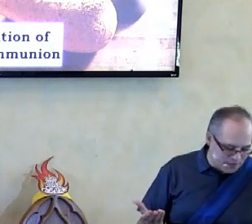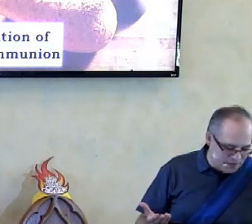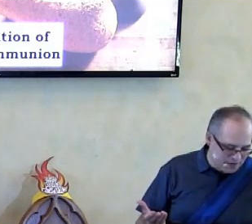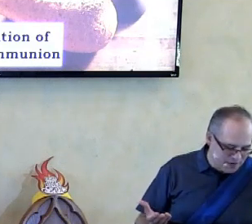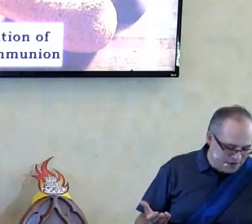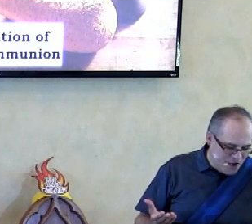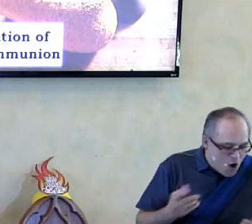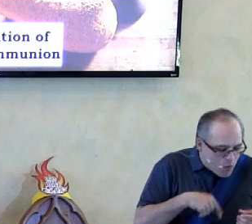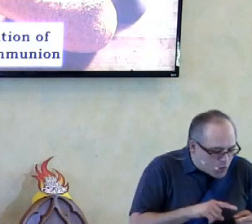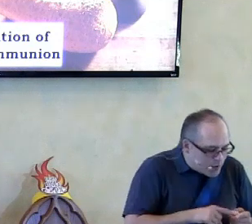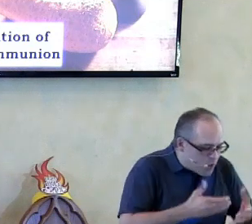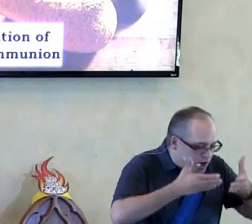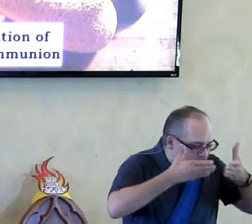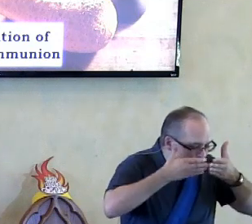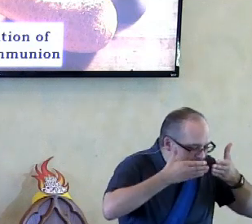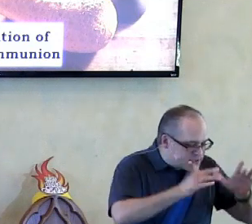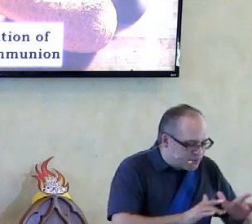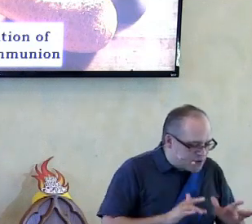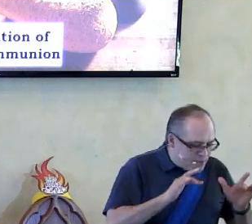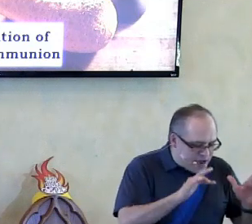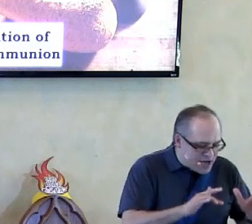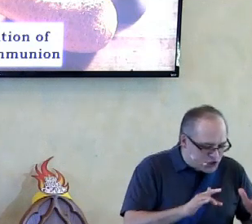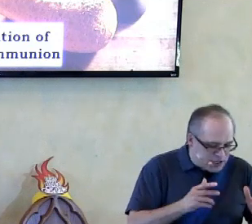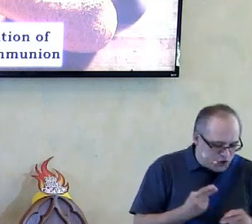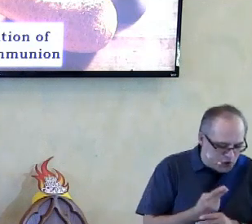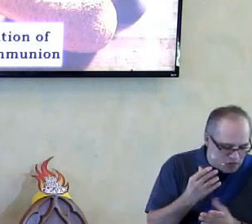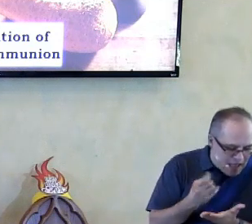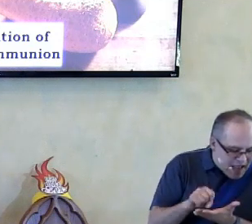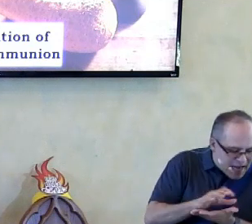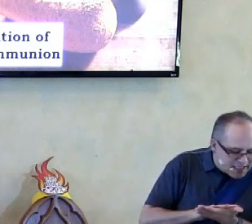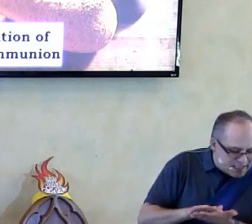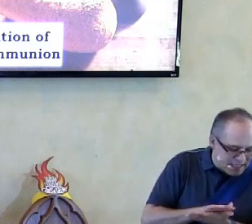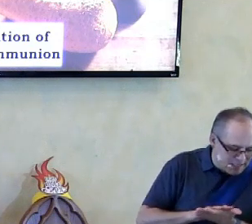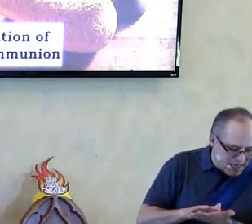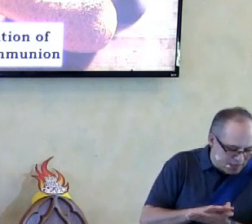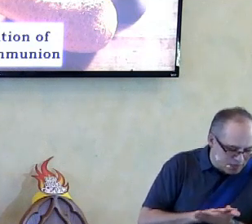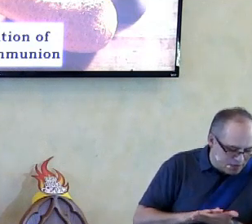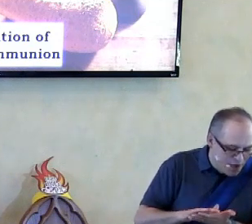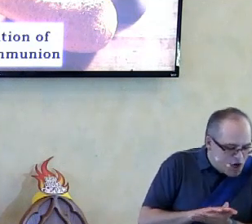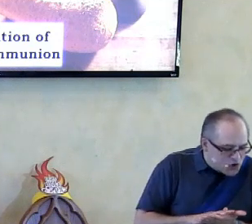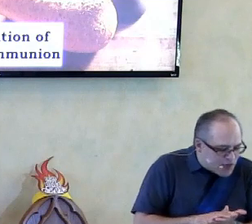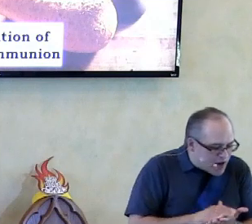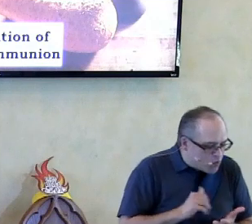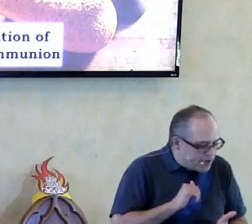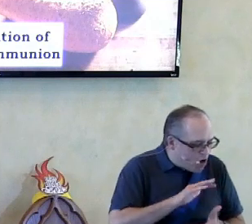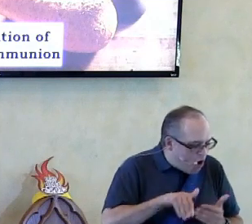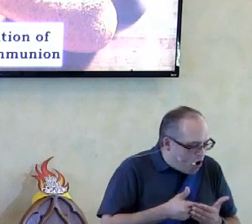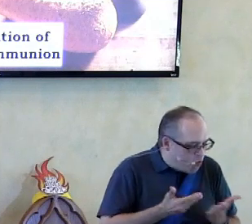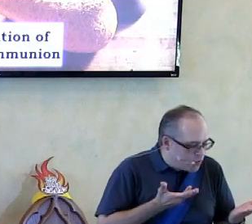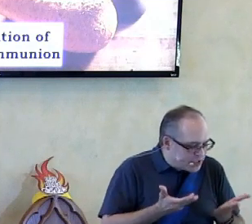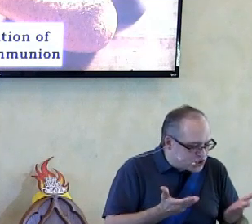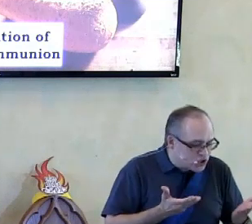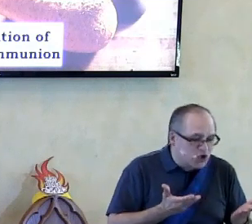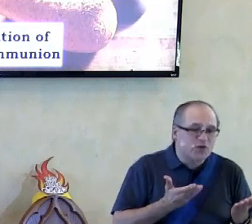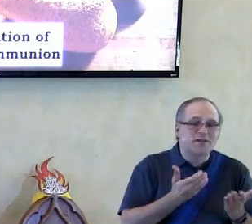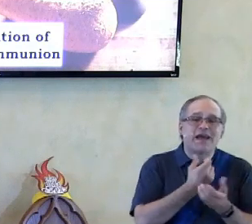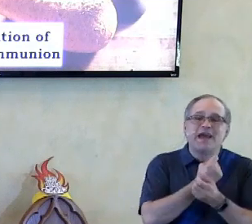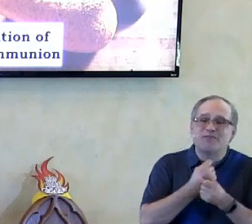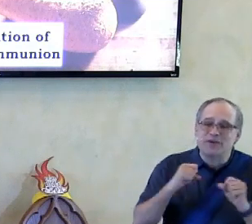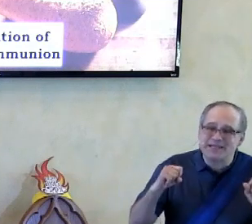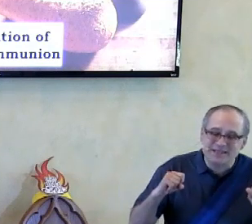here. When we wear a mask of compassion and use hand sanitizer so that we all will be